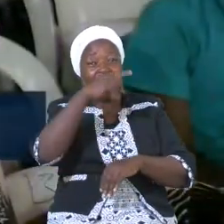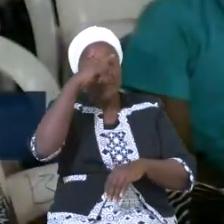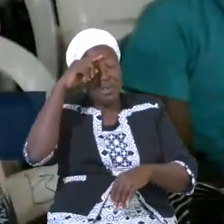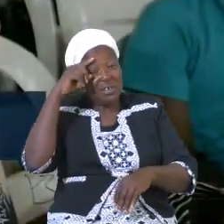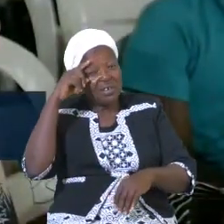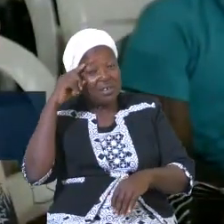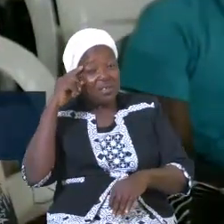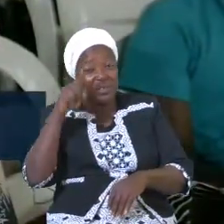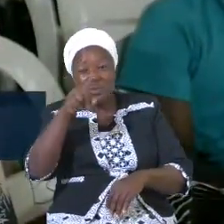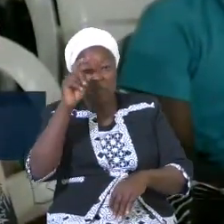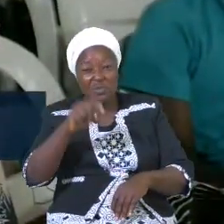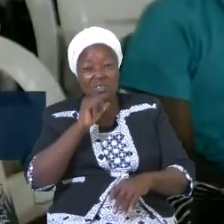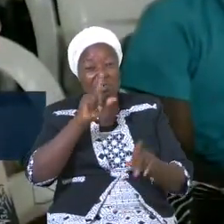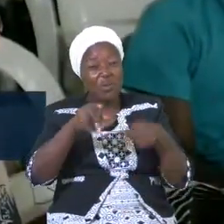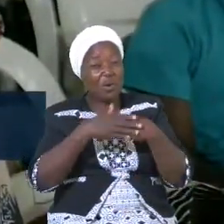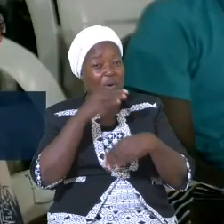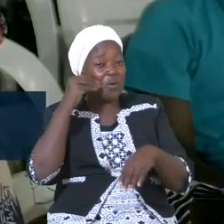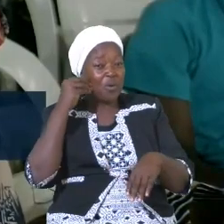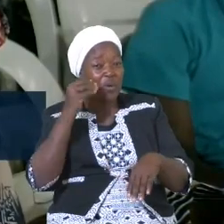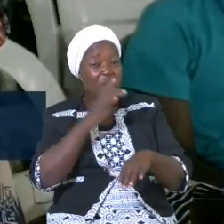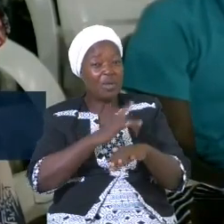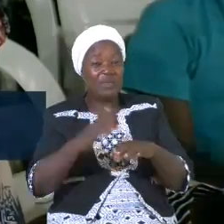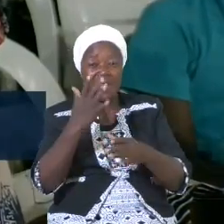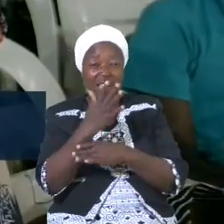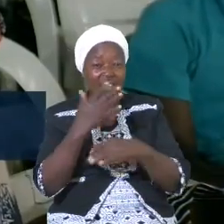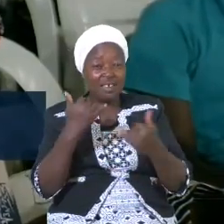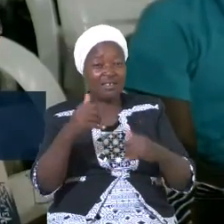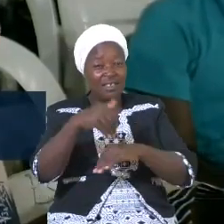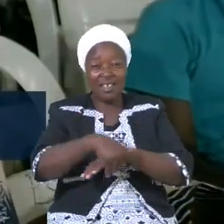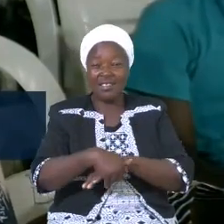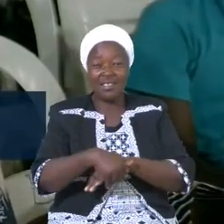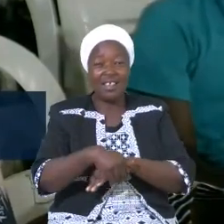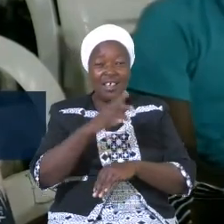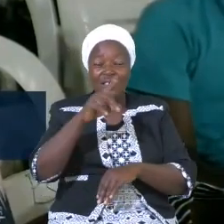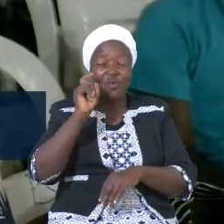counselors there to believe they are already helping